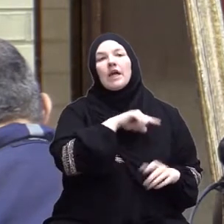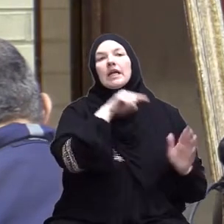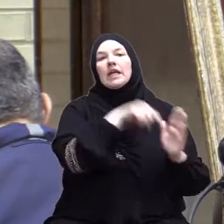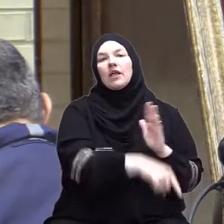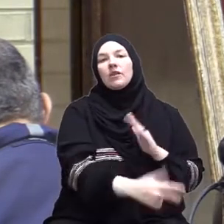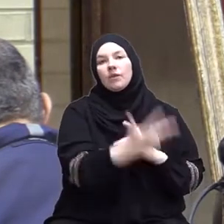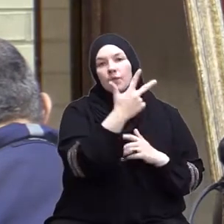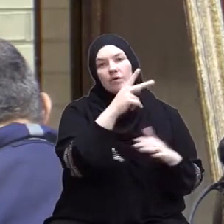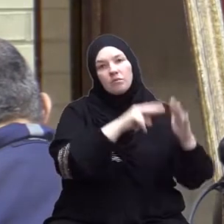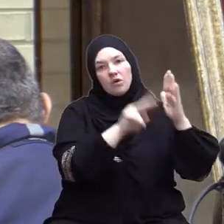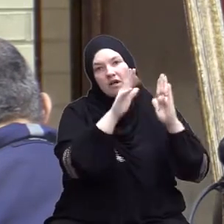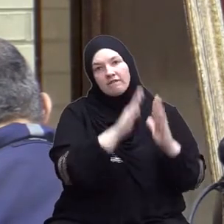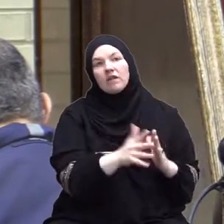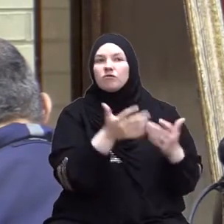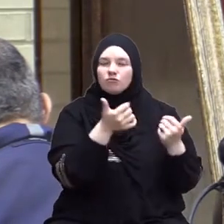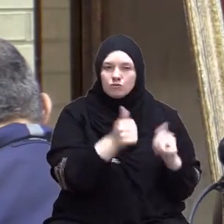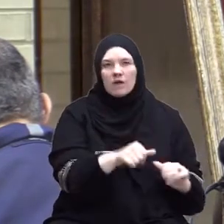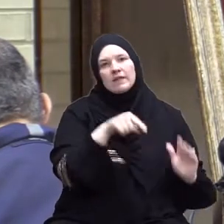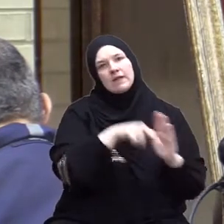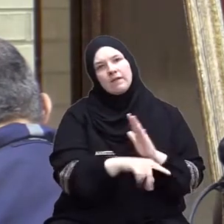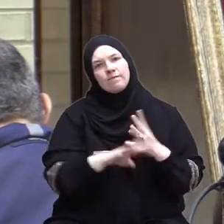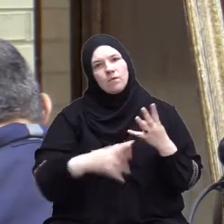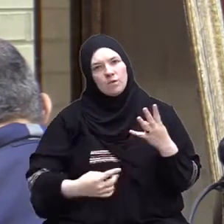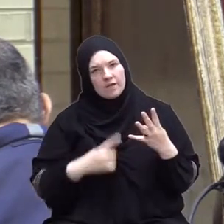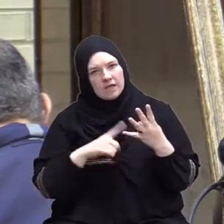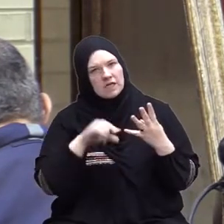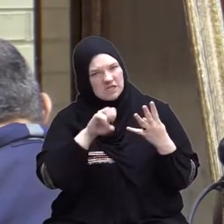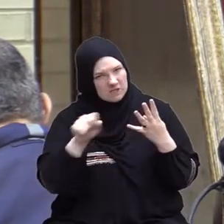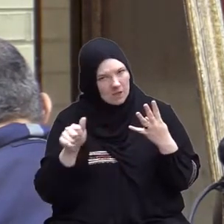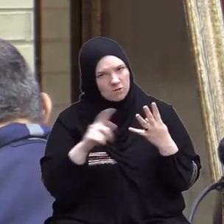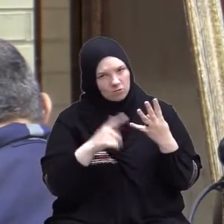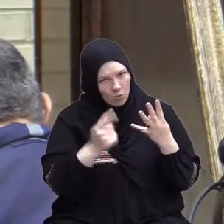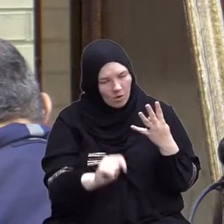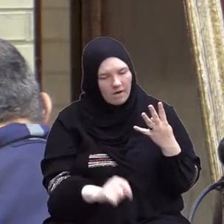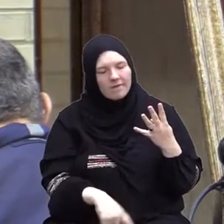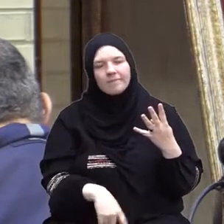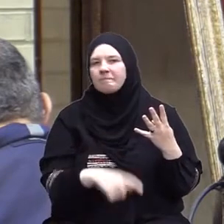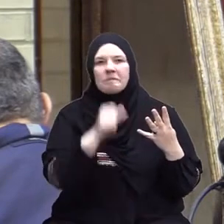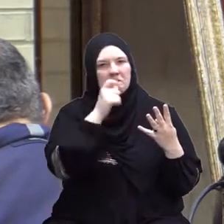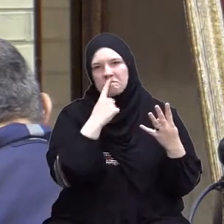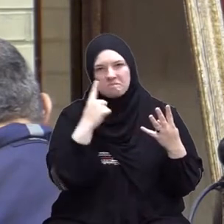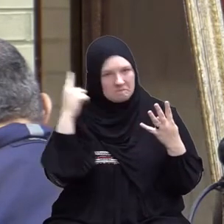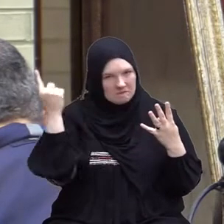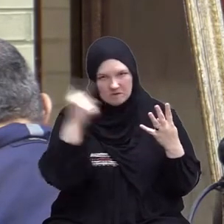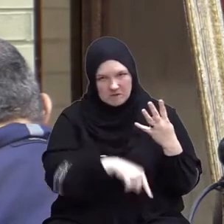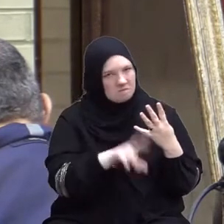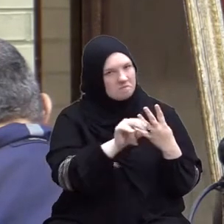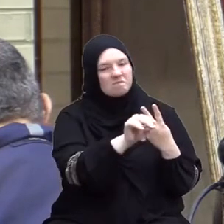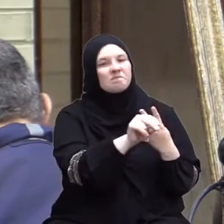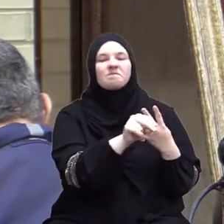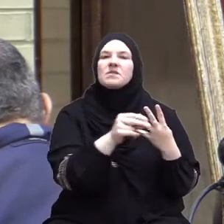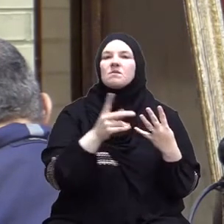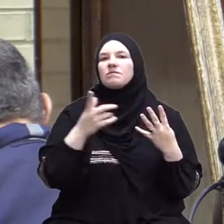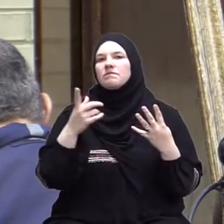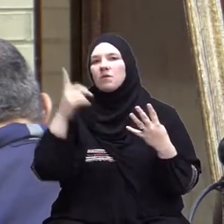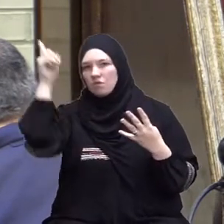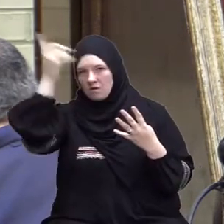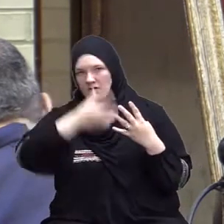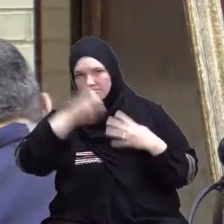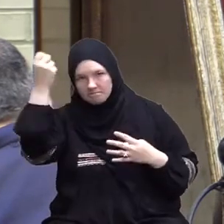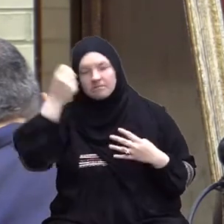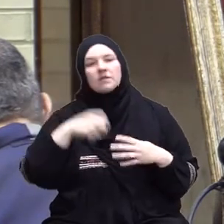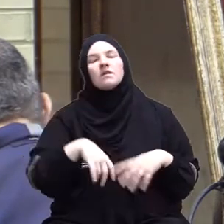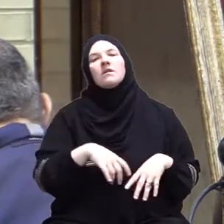three prophets. They try to kill the fourth, which is Isa alayhi salam, unsuccessfully. Then,